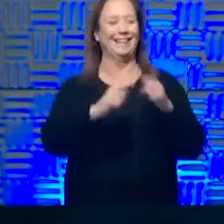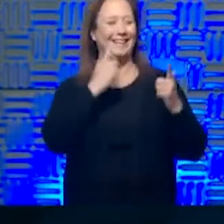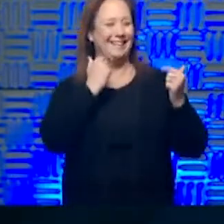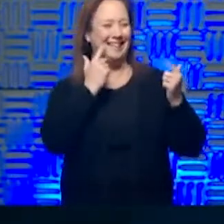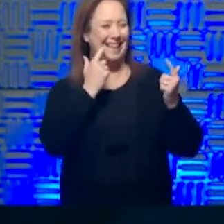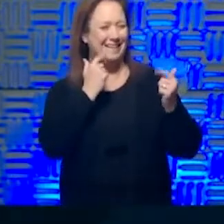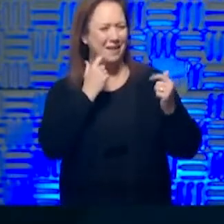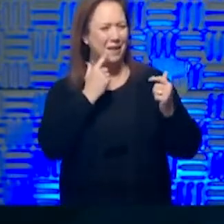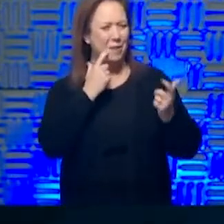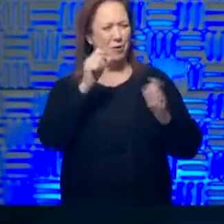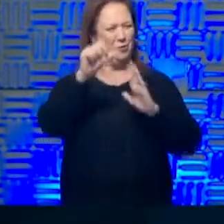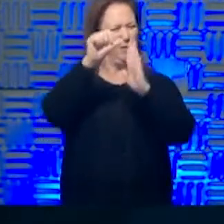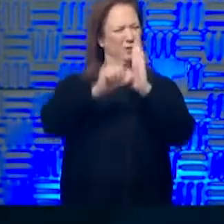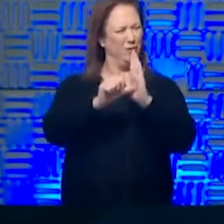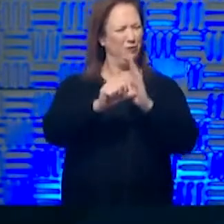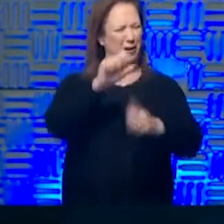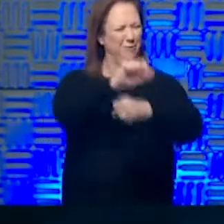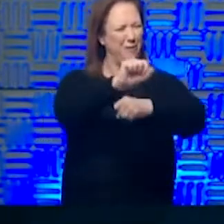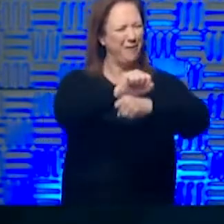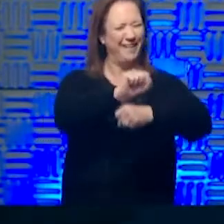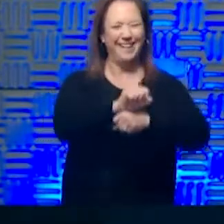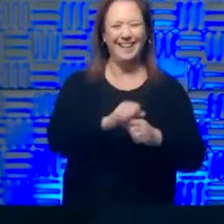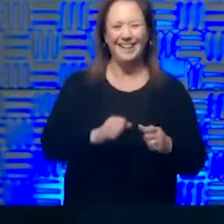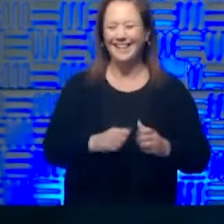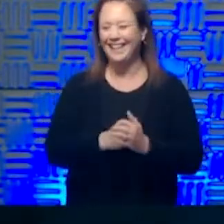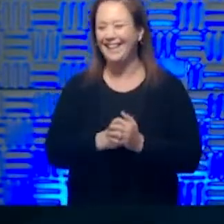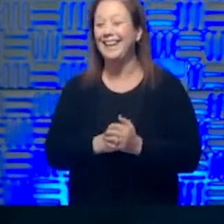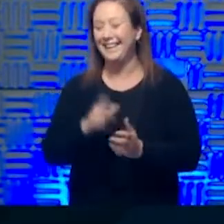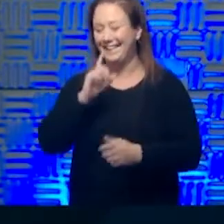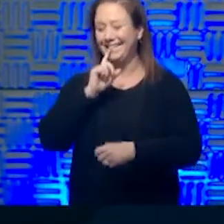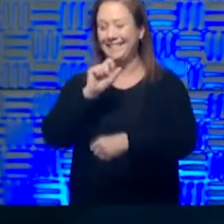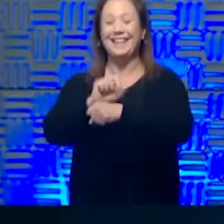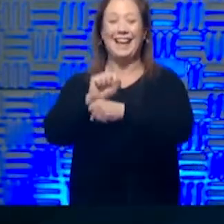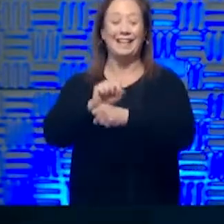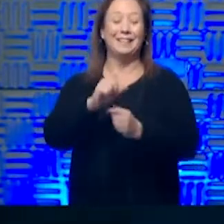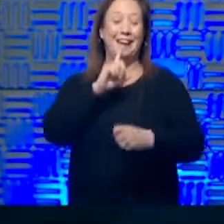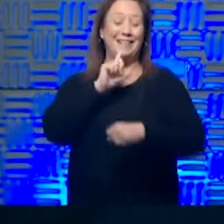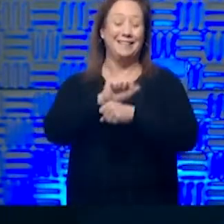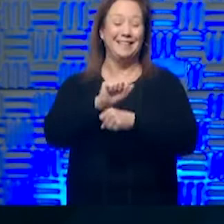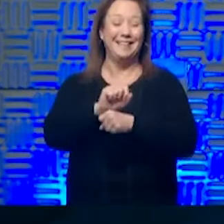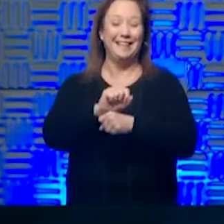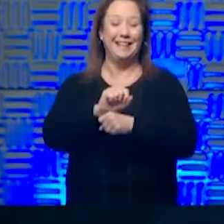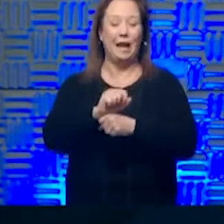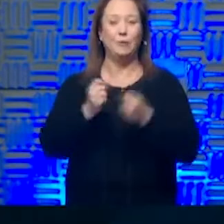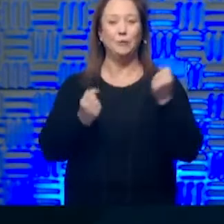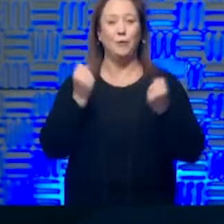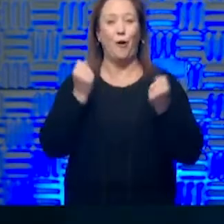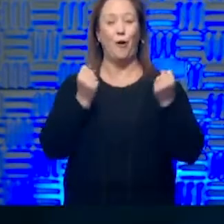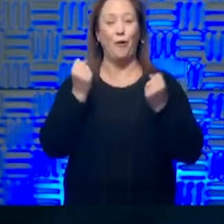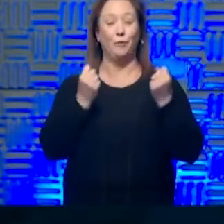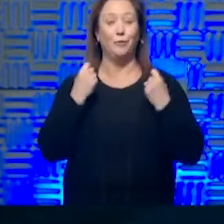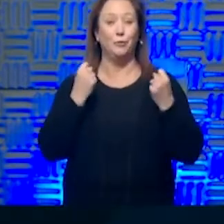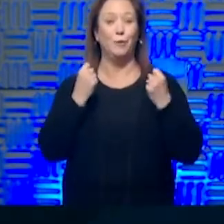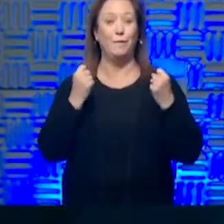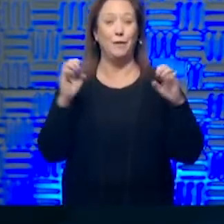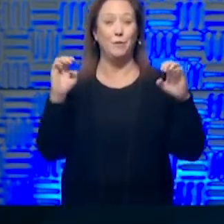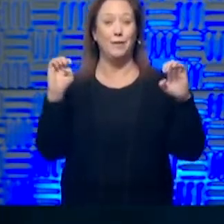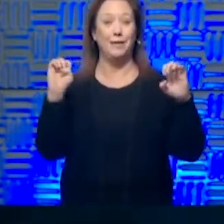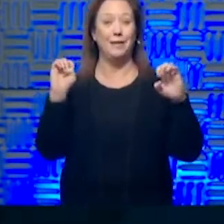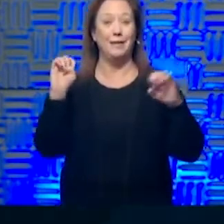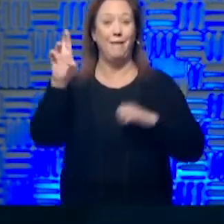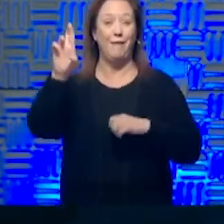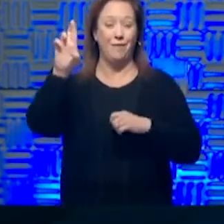Were you in the operating room? What were you doing? Yeah. Actually, I was actually in my car on the way to an emergency